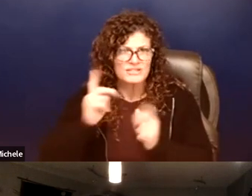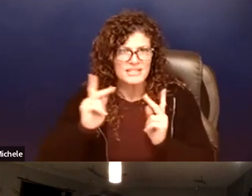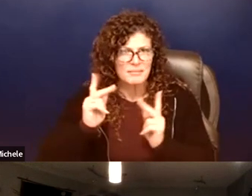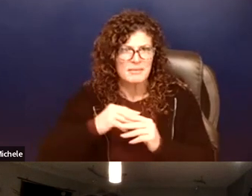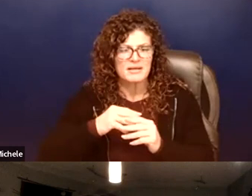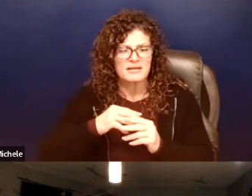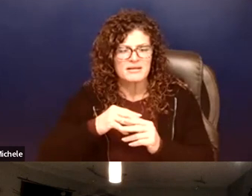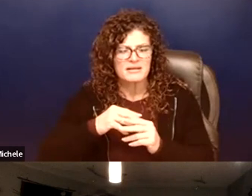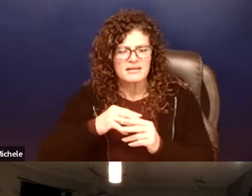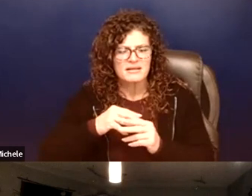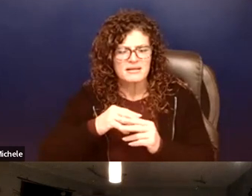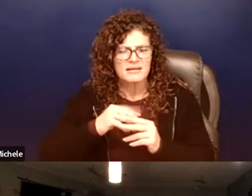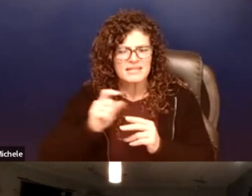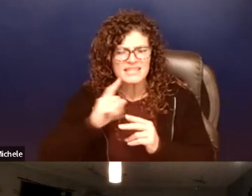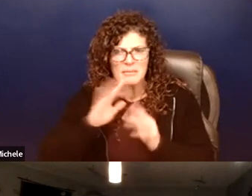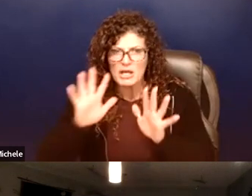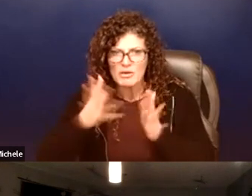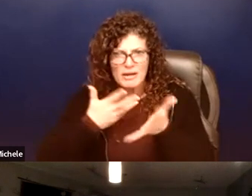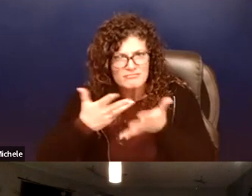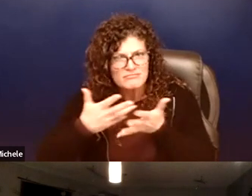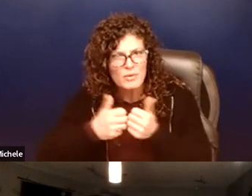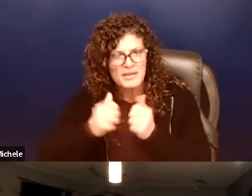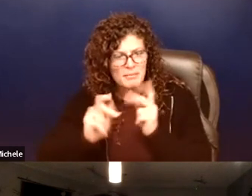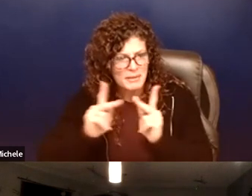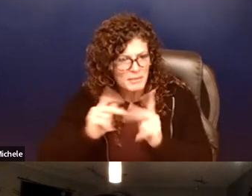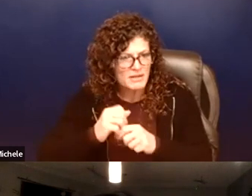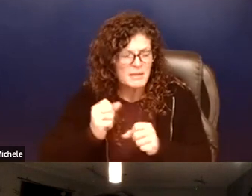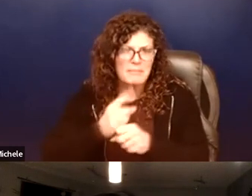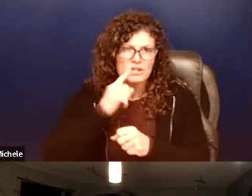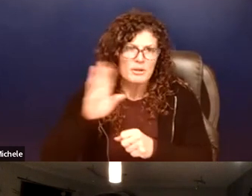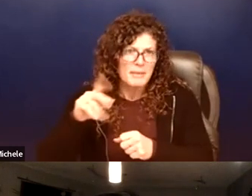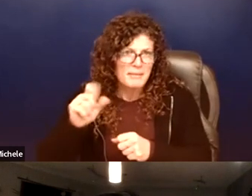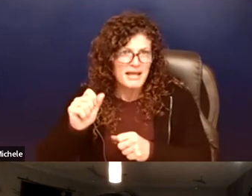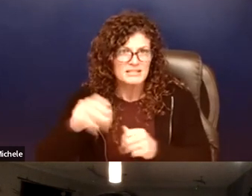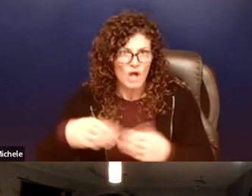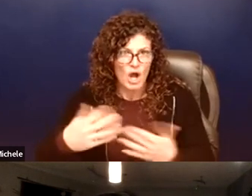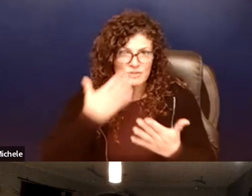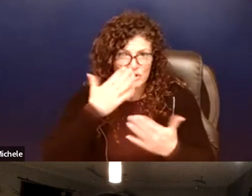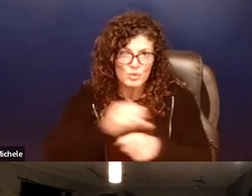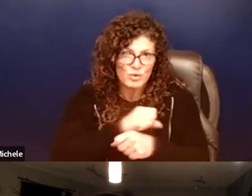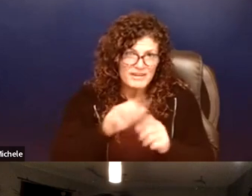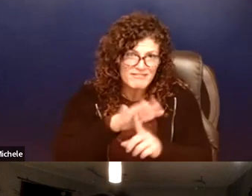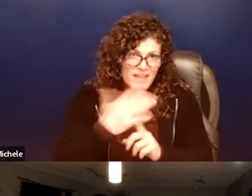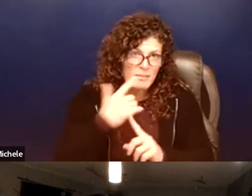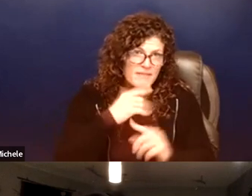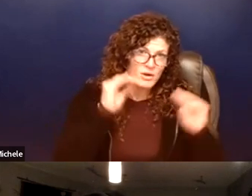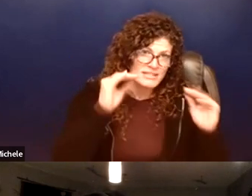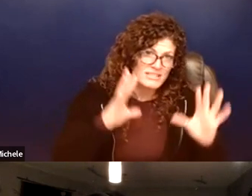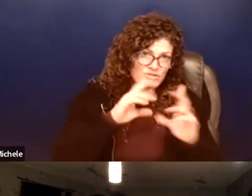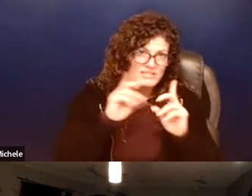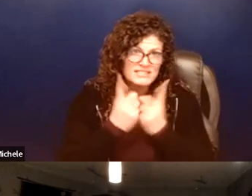They need to be a great people manager, make sure that BPS offers a great work environment for our teachers and our district